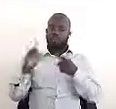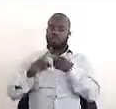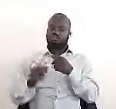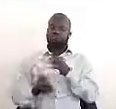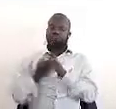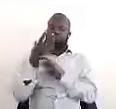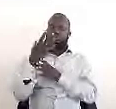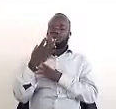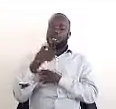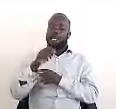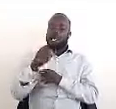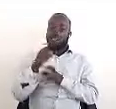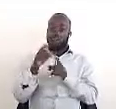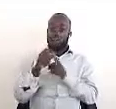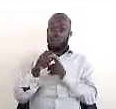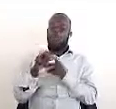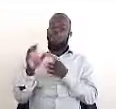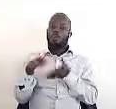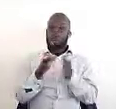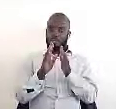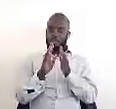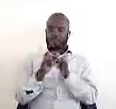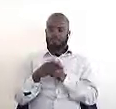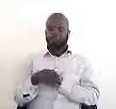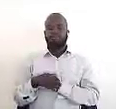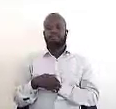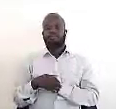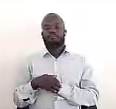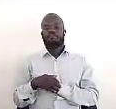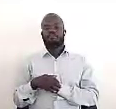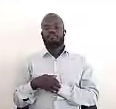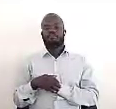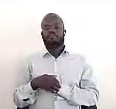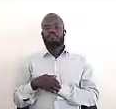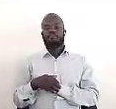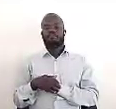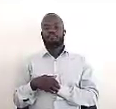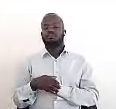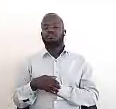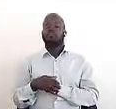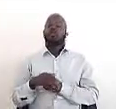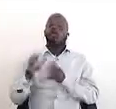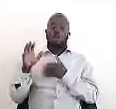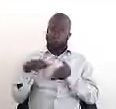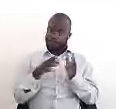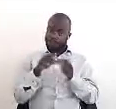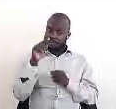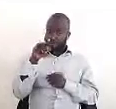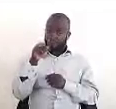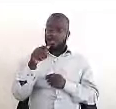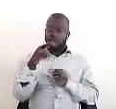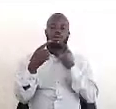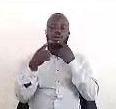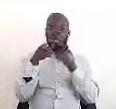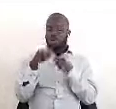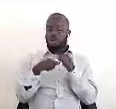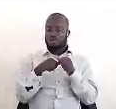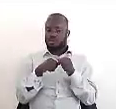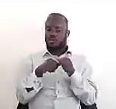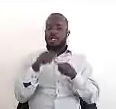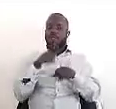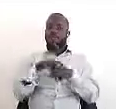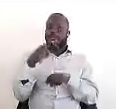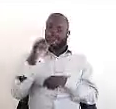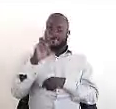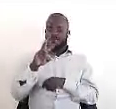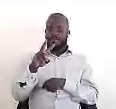system to flourish. So the key word here is opportunity. And the opportunity that we're really talking